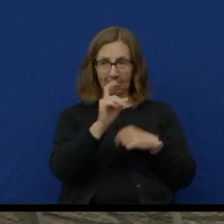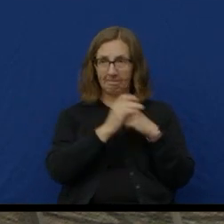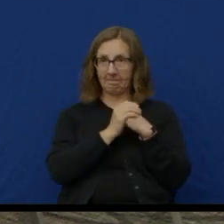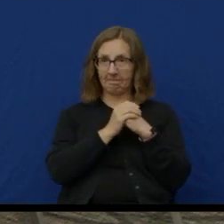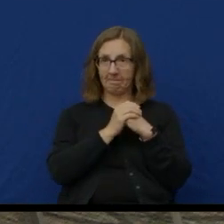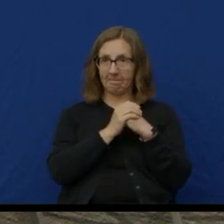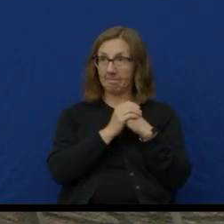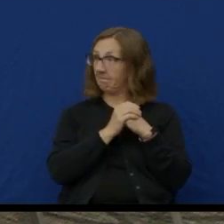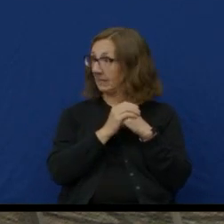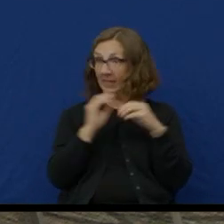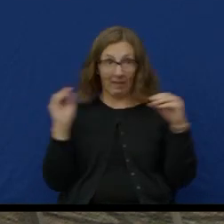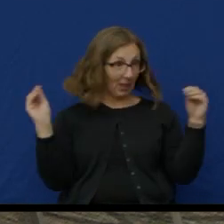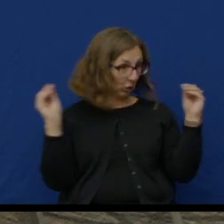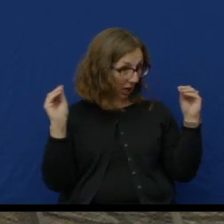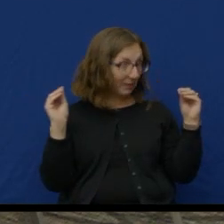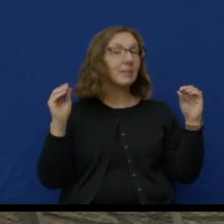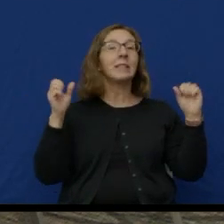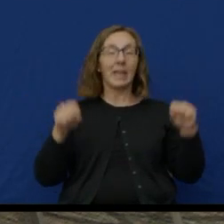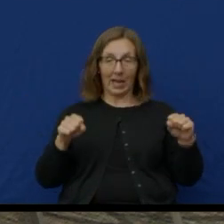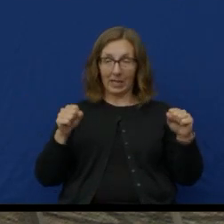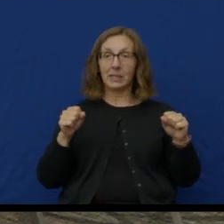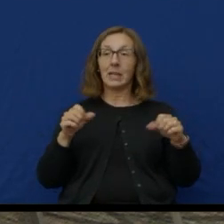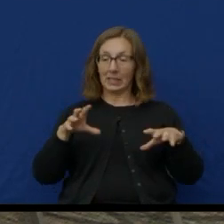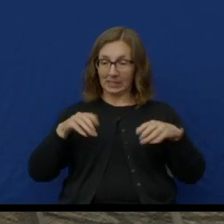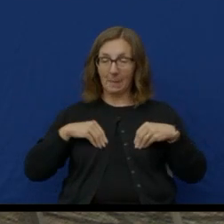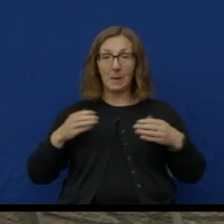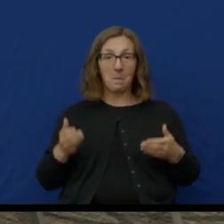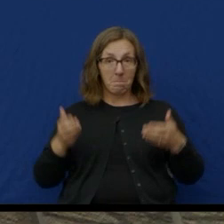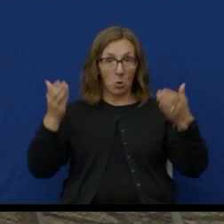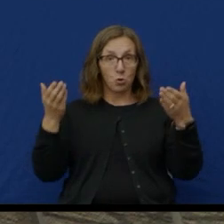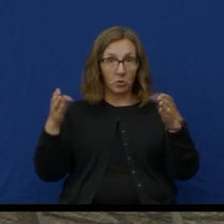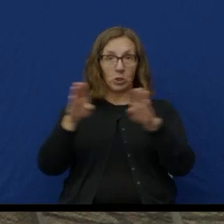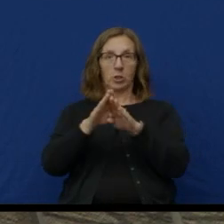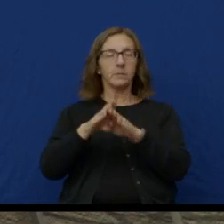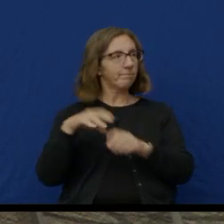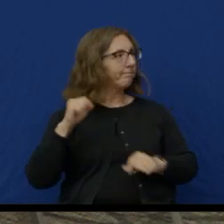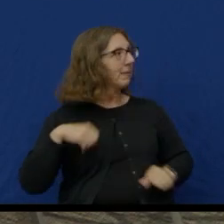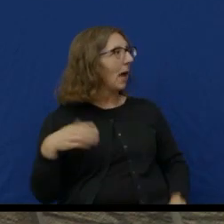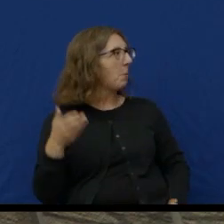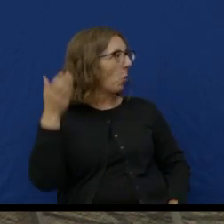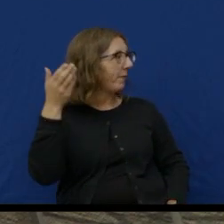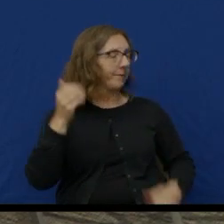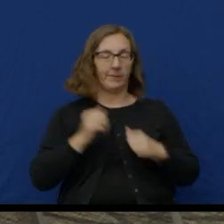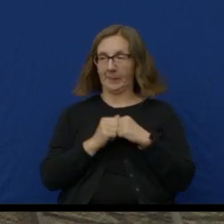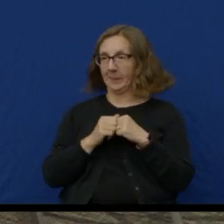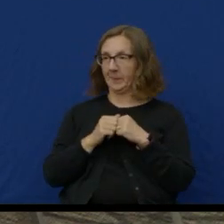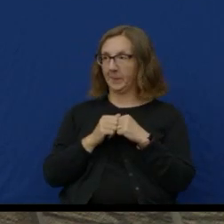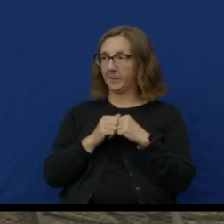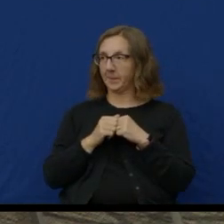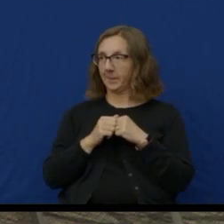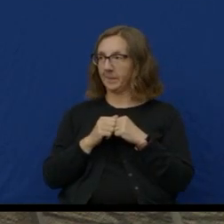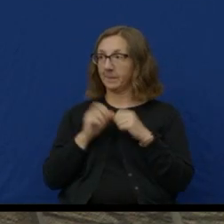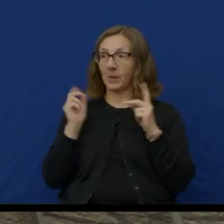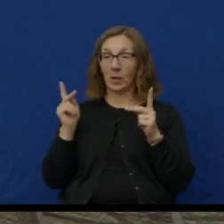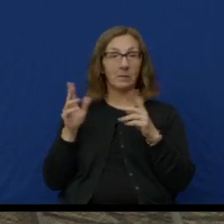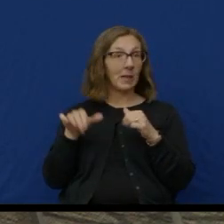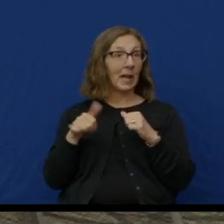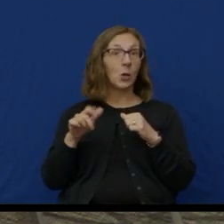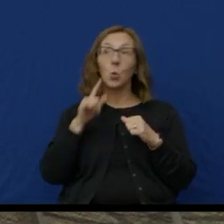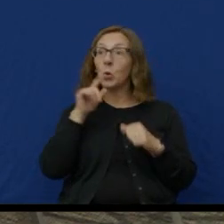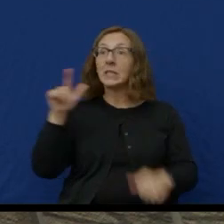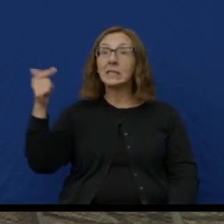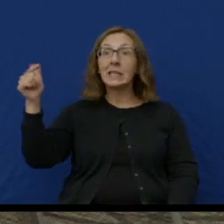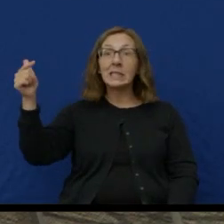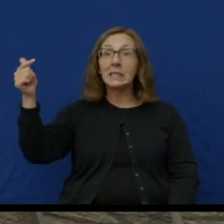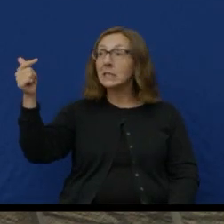There is none. I'll entertain a motion to adjourn. So made. All right, Dr. Steve Trimble, is there a